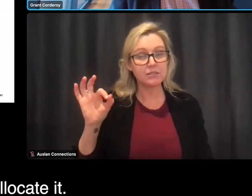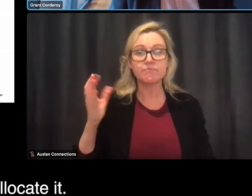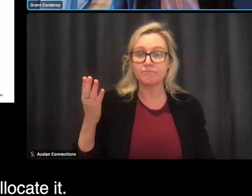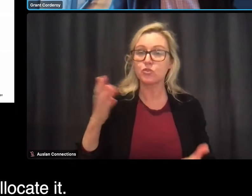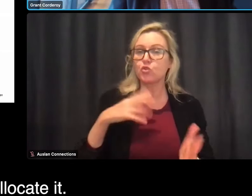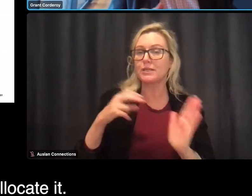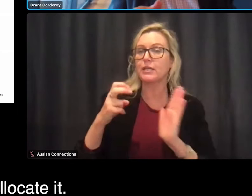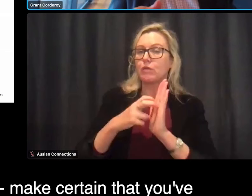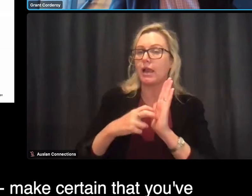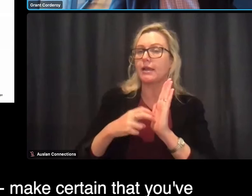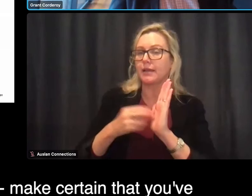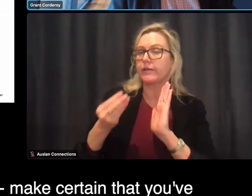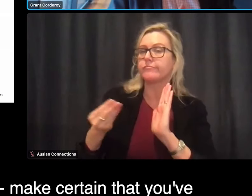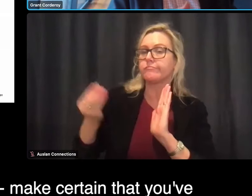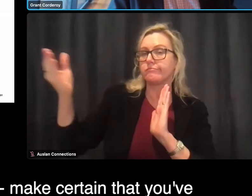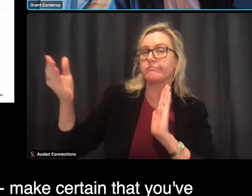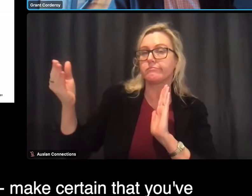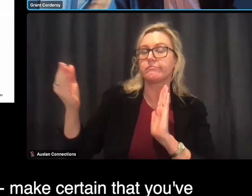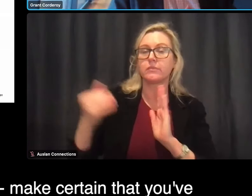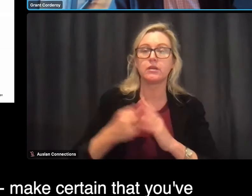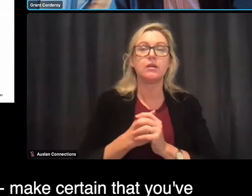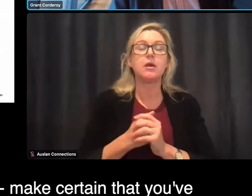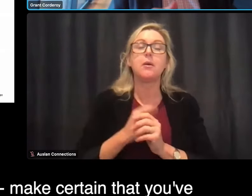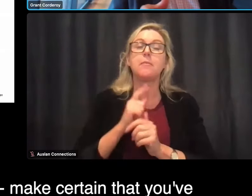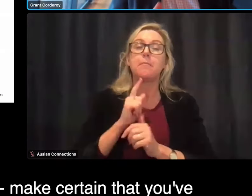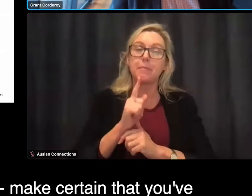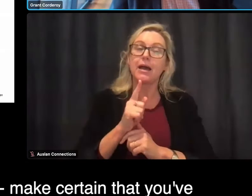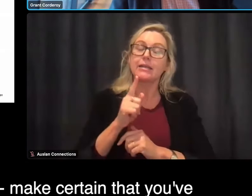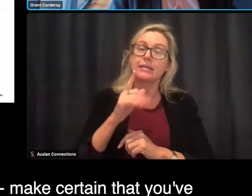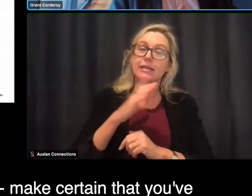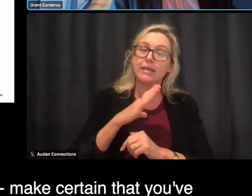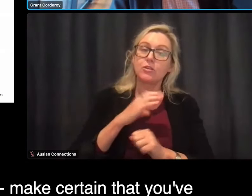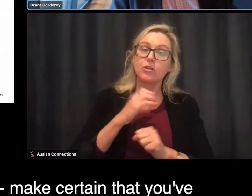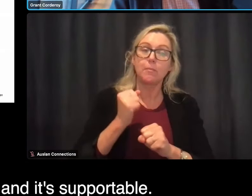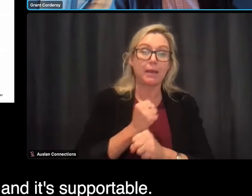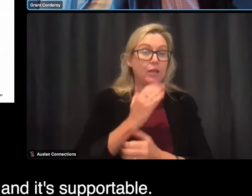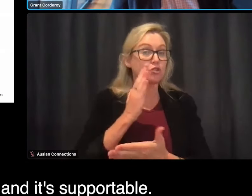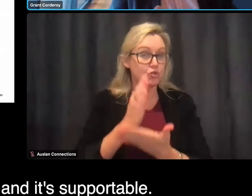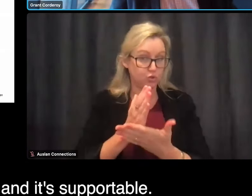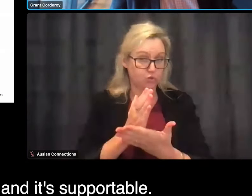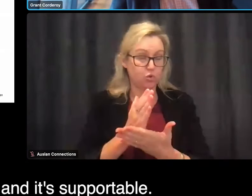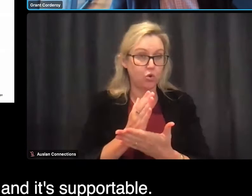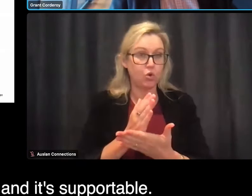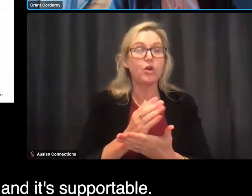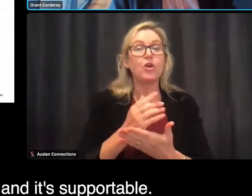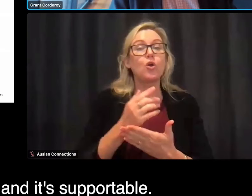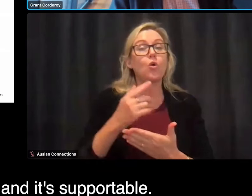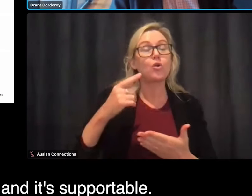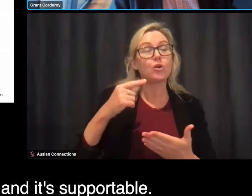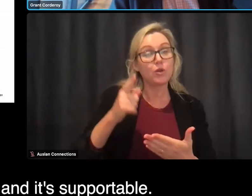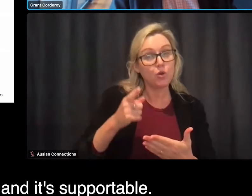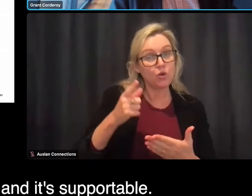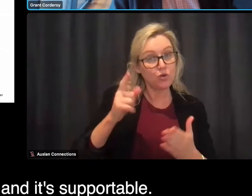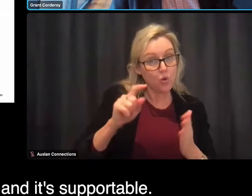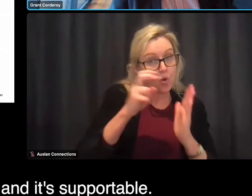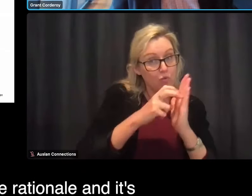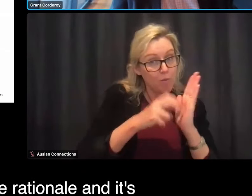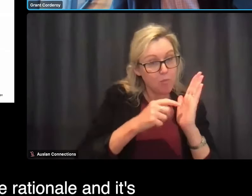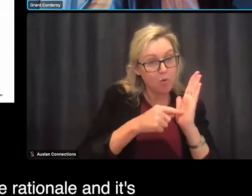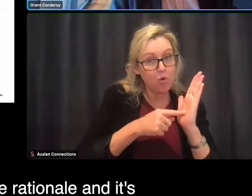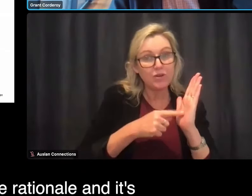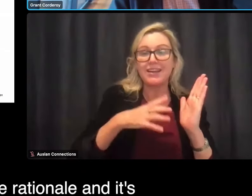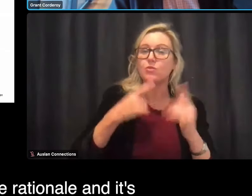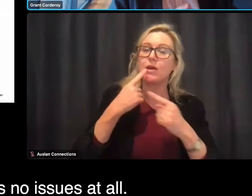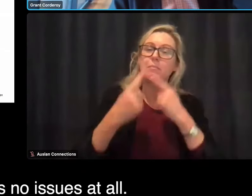you allocate it. But again, always caution, make certain that you've got the rationale for it and it's supportable. And if you've